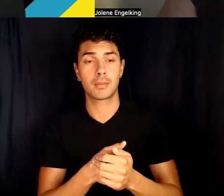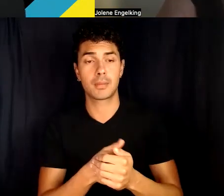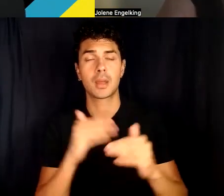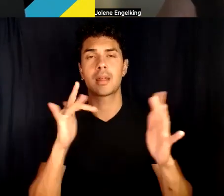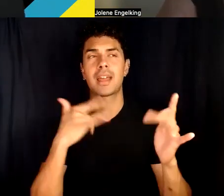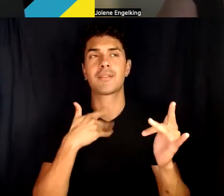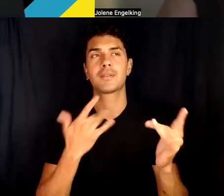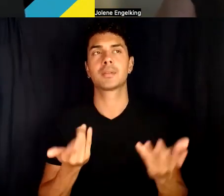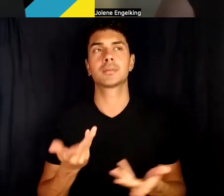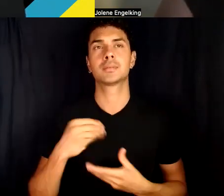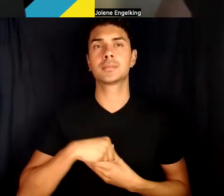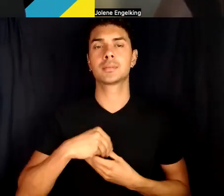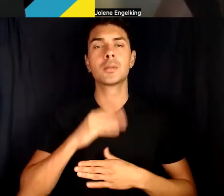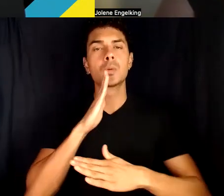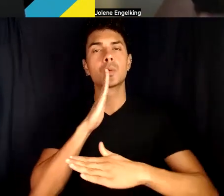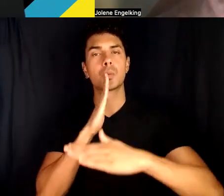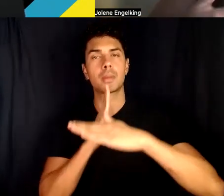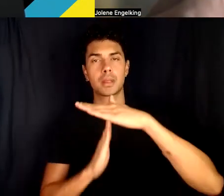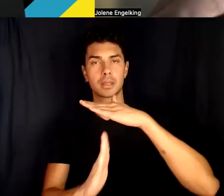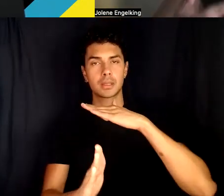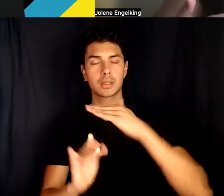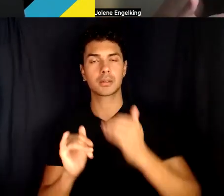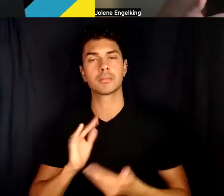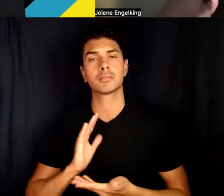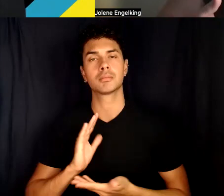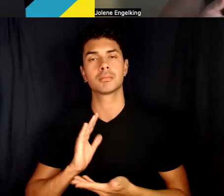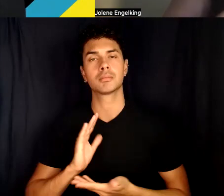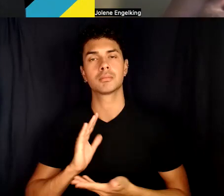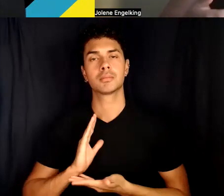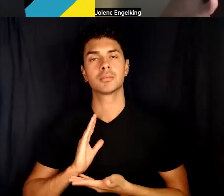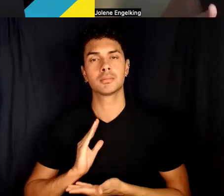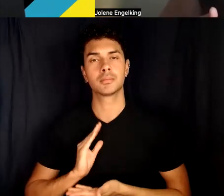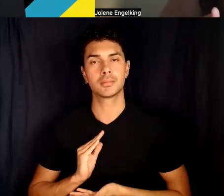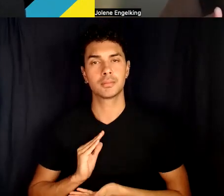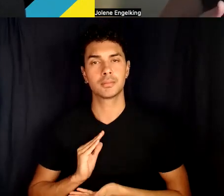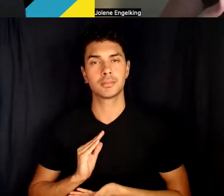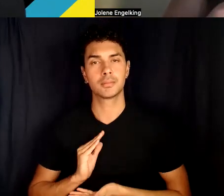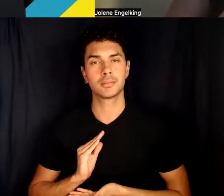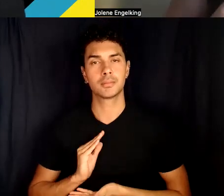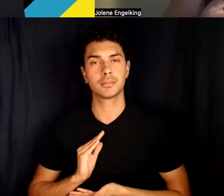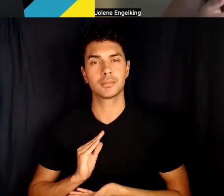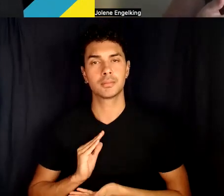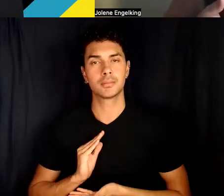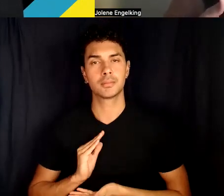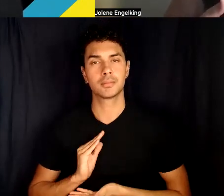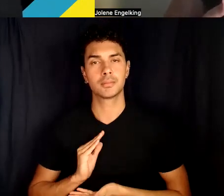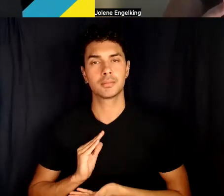speak, or waiting to be asked to speak and to share your views, especially if you're stepping into a space that's not